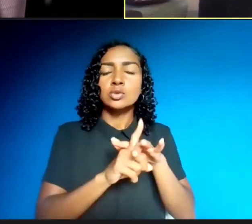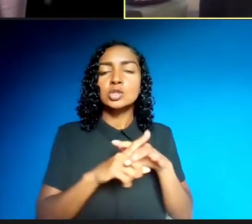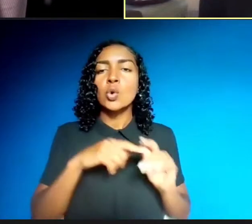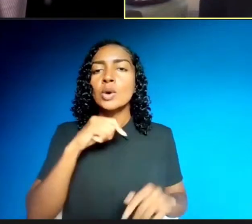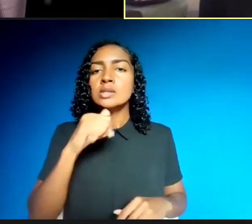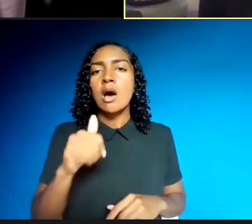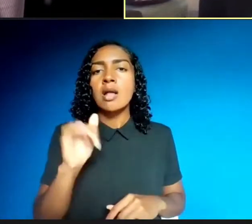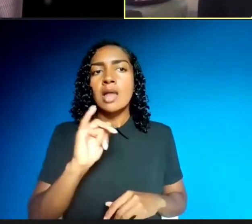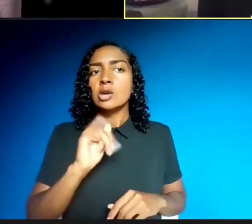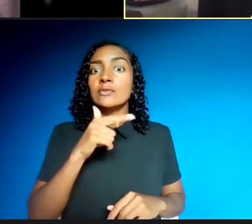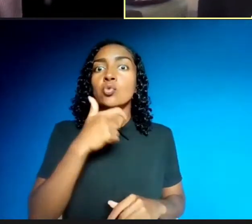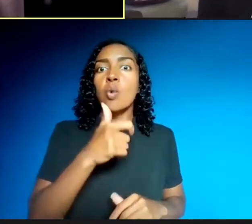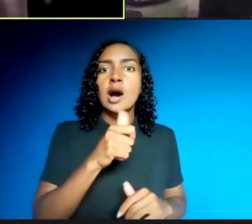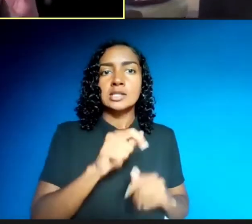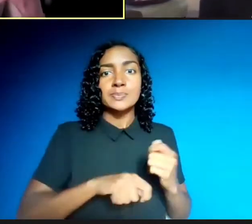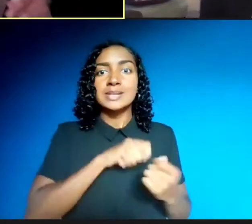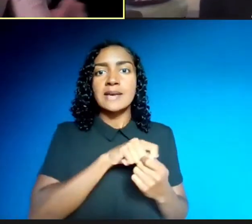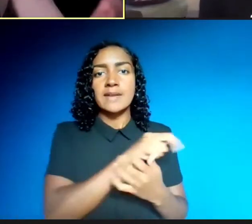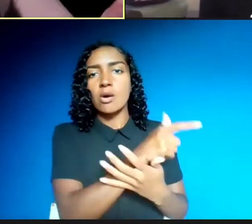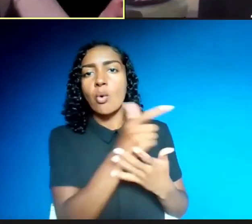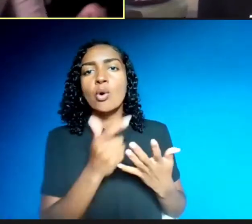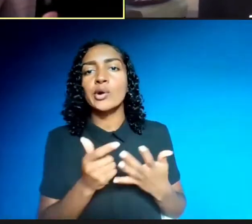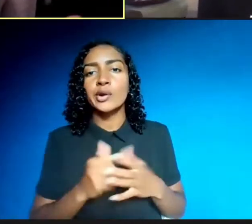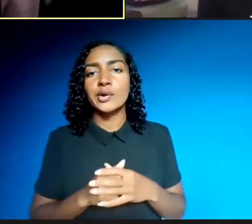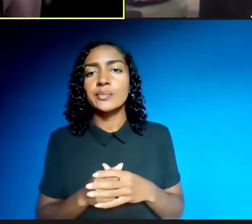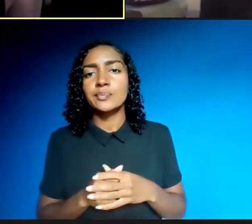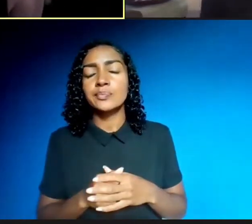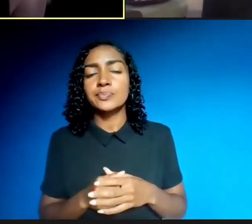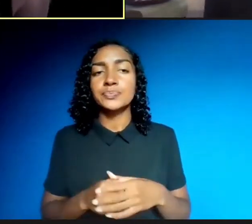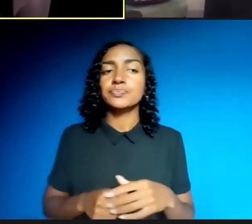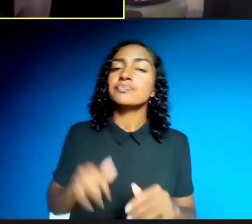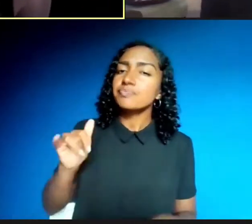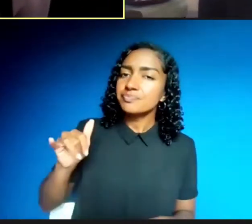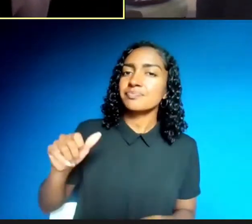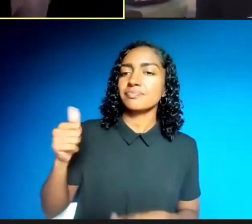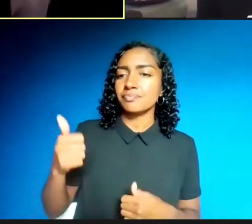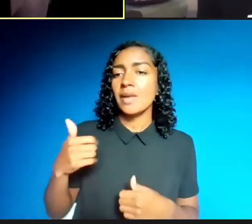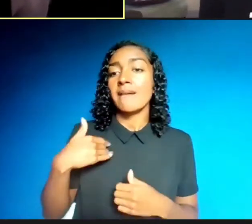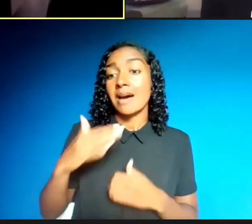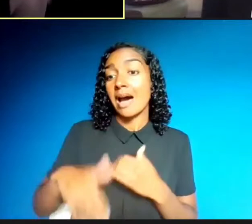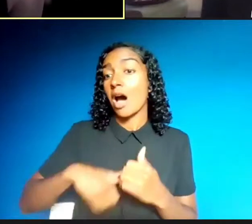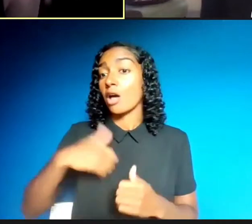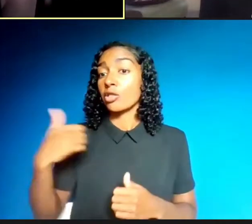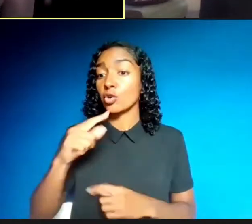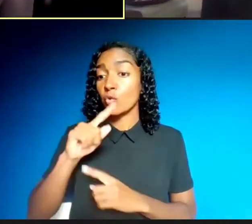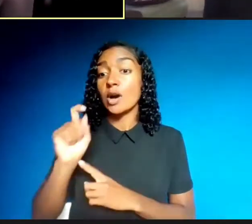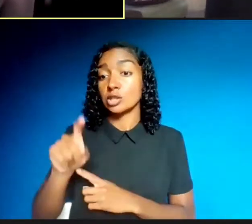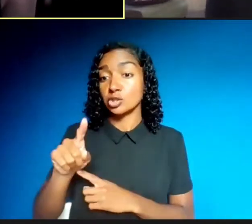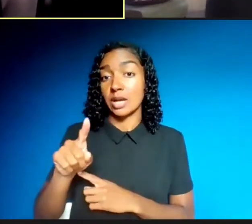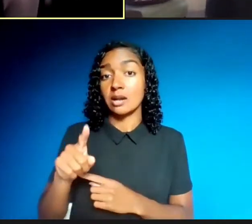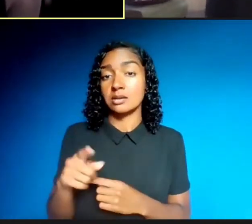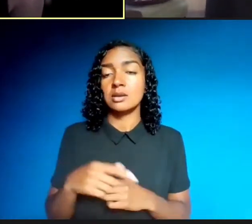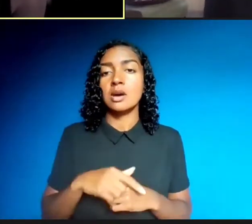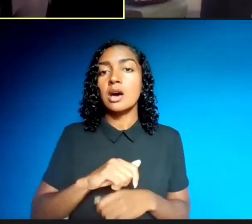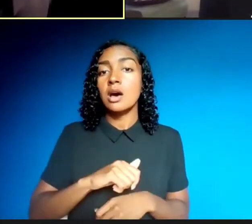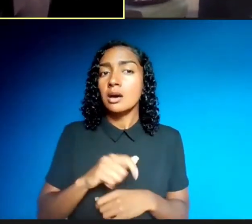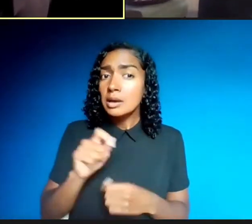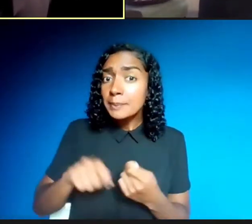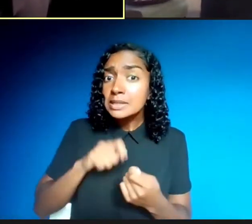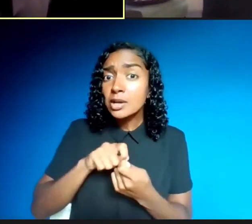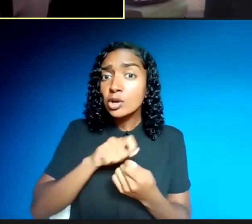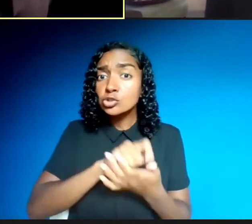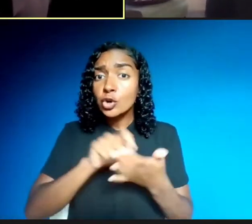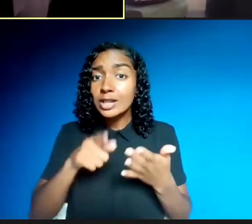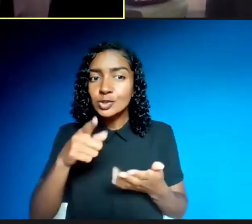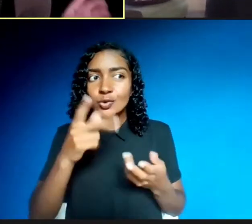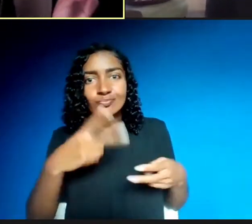order. And then we have another question coming in that says, are there particular journalists that you admire and think are doing